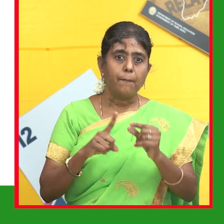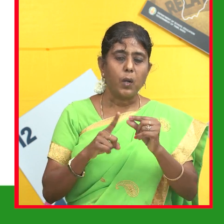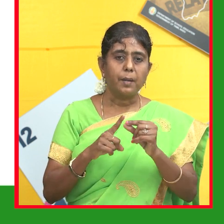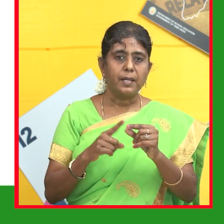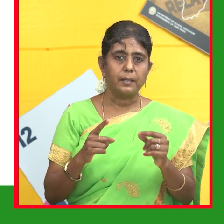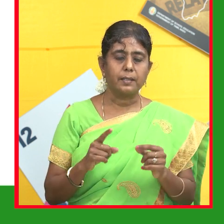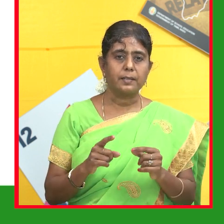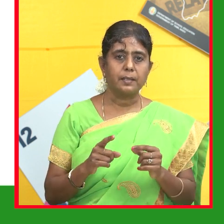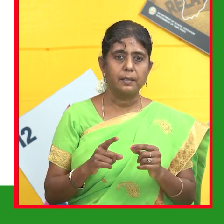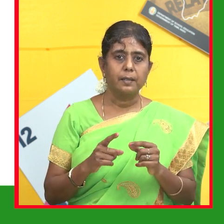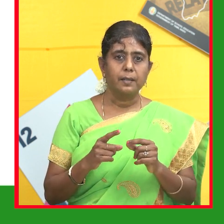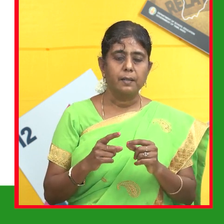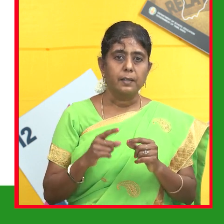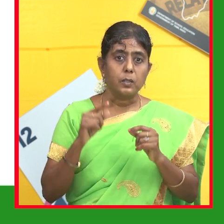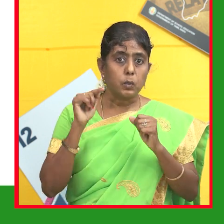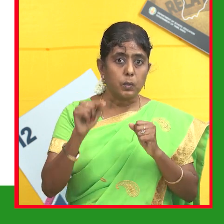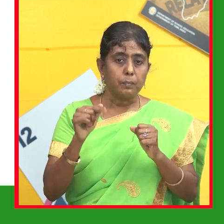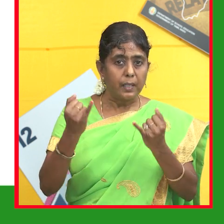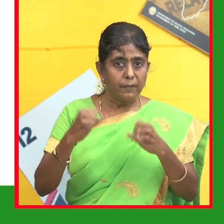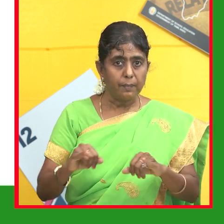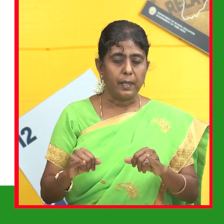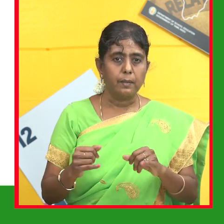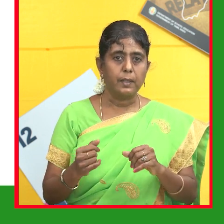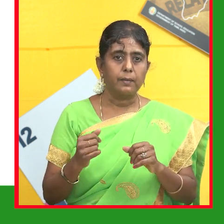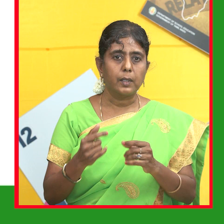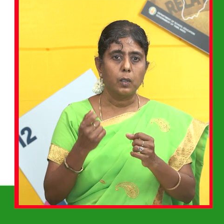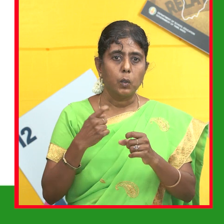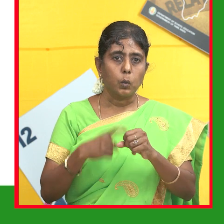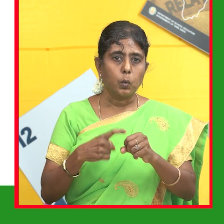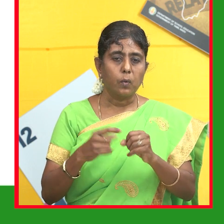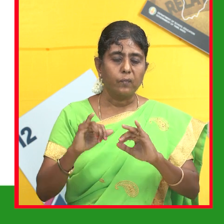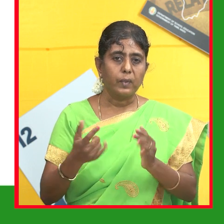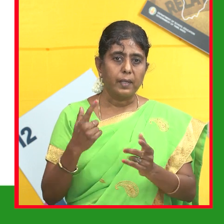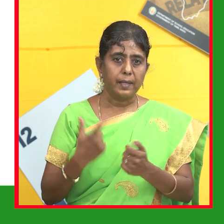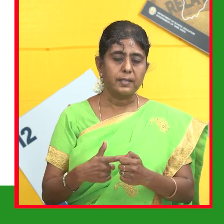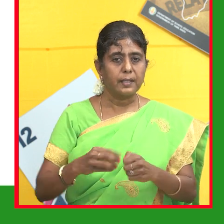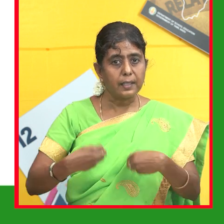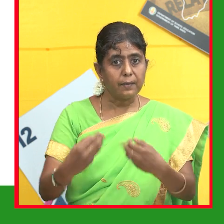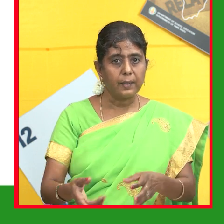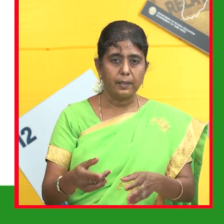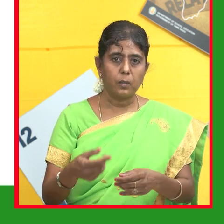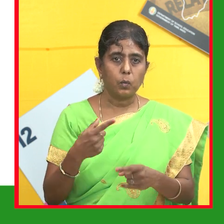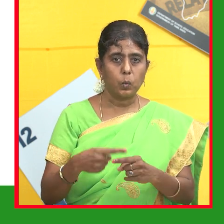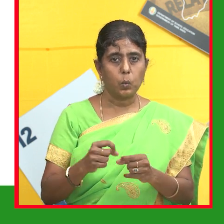x. That should be divided by q of x. That is also given in the